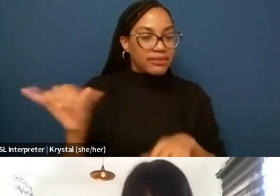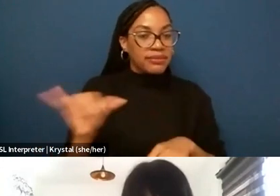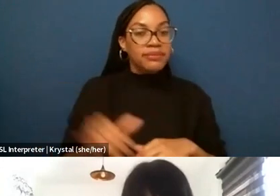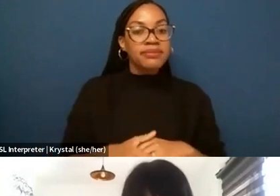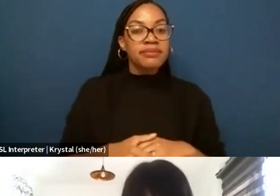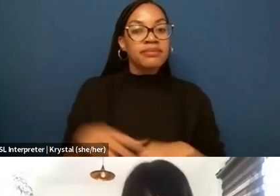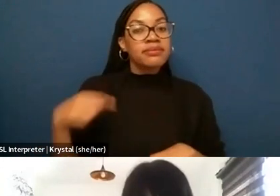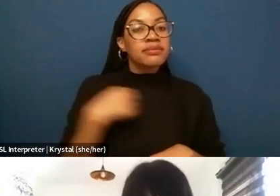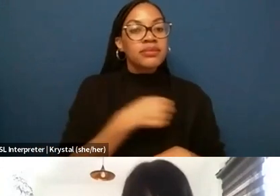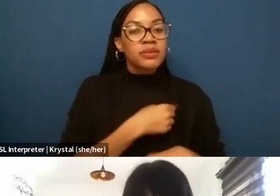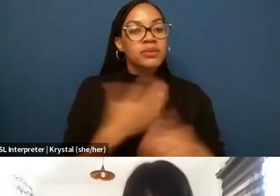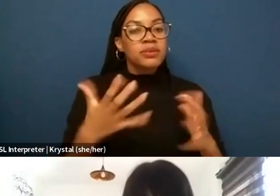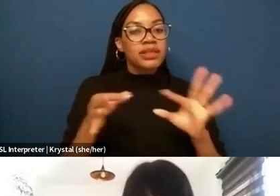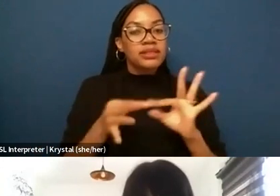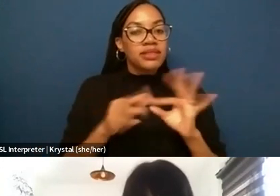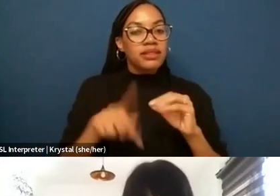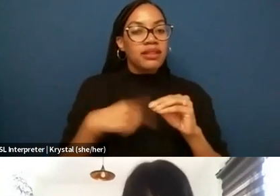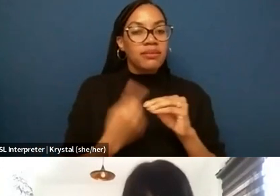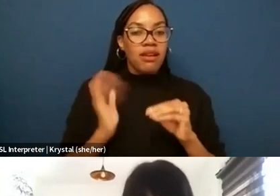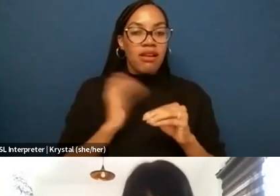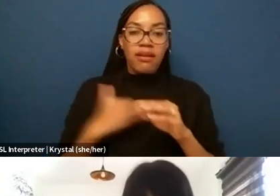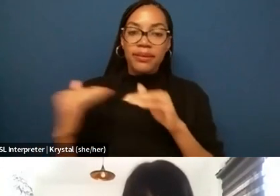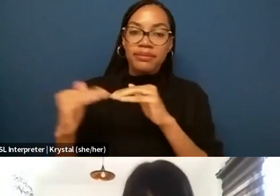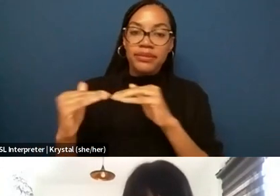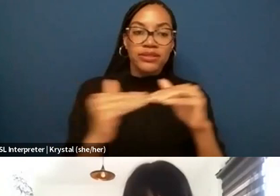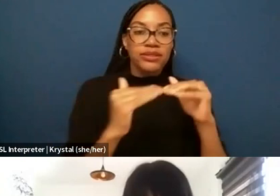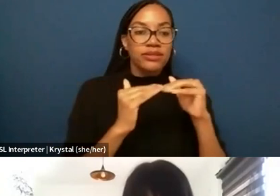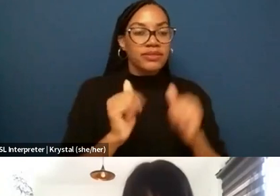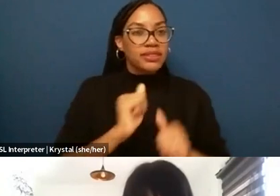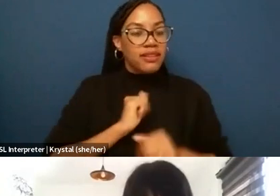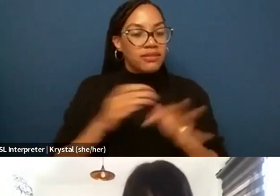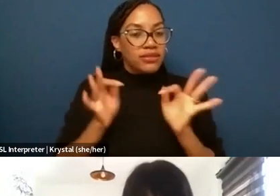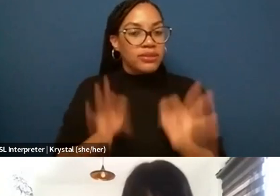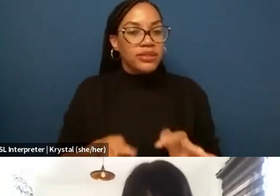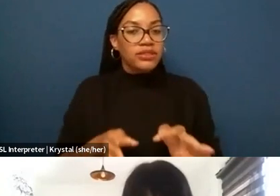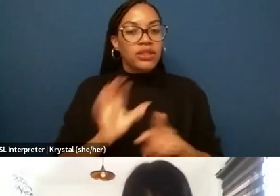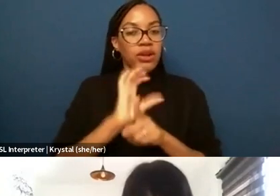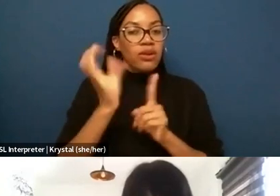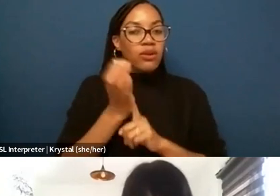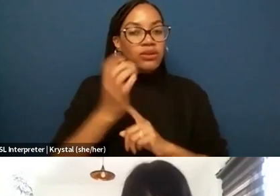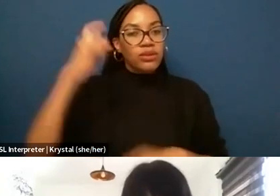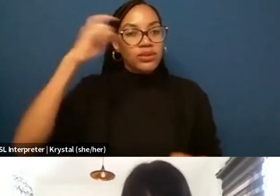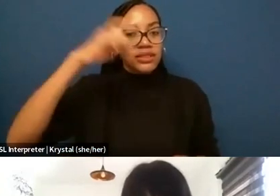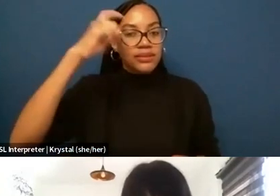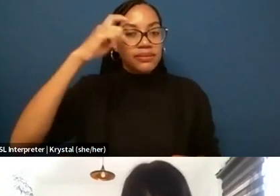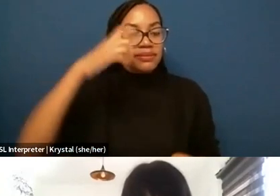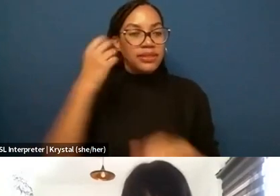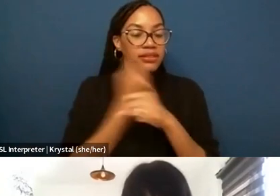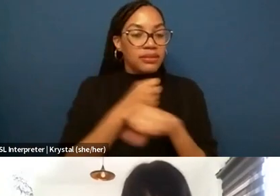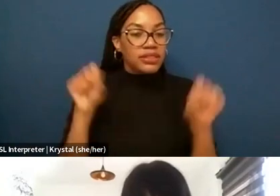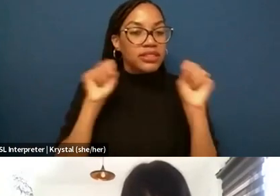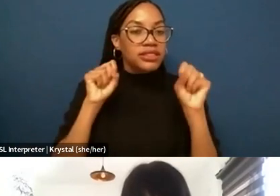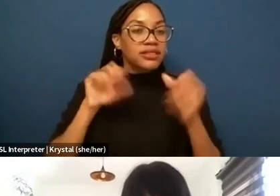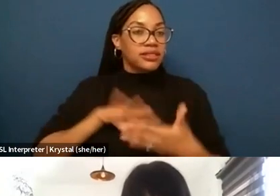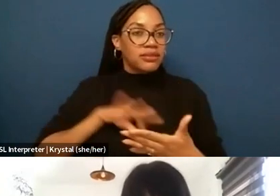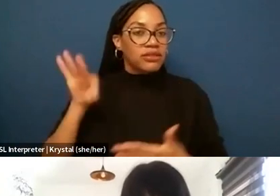and cultural wisdom, of liberation and liberatory practices and cultural wisdom. spirituality, and of the intangible